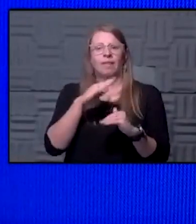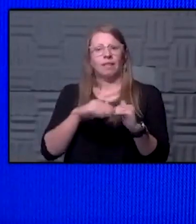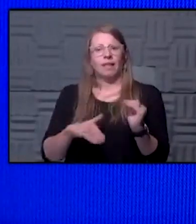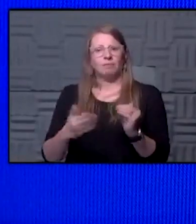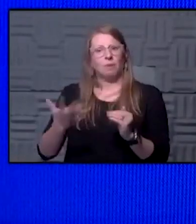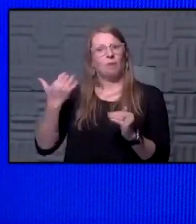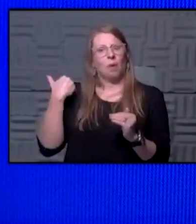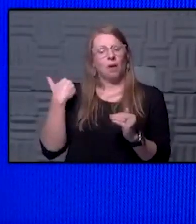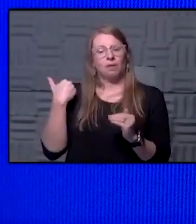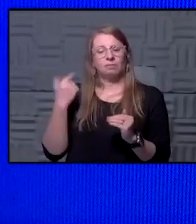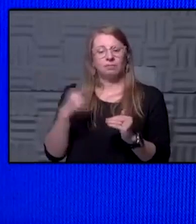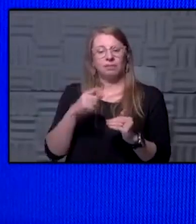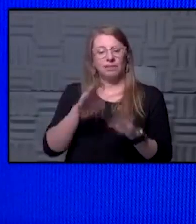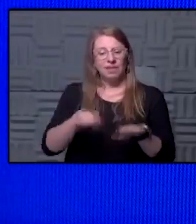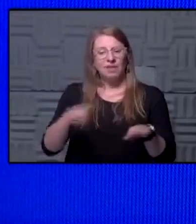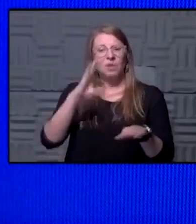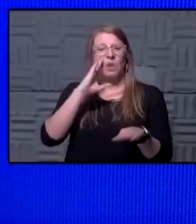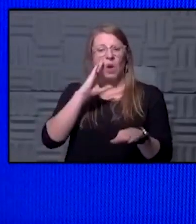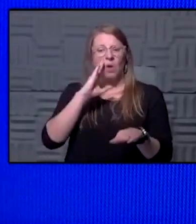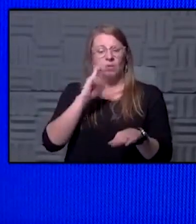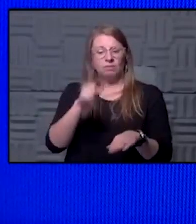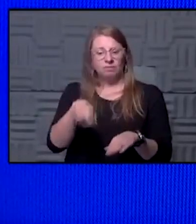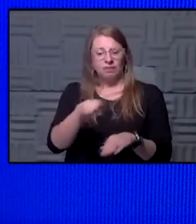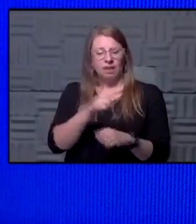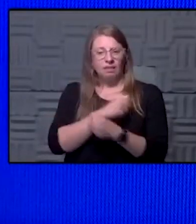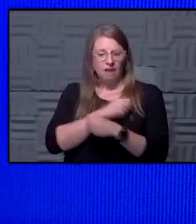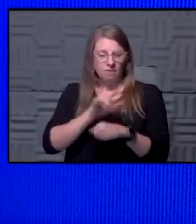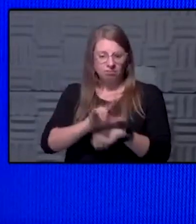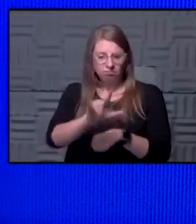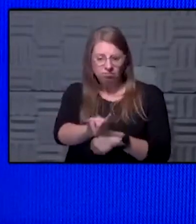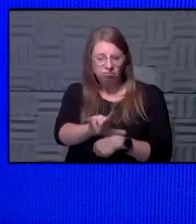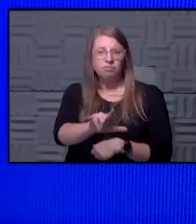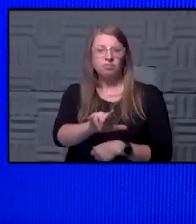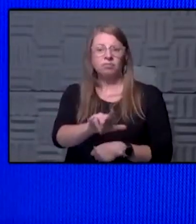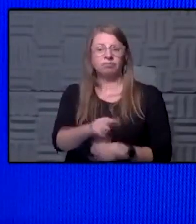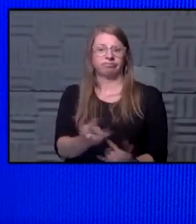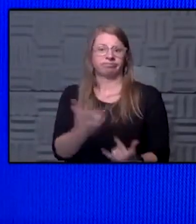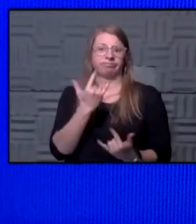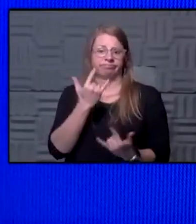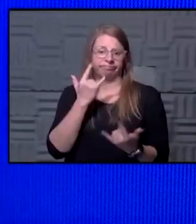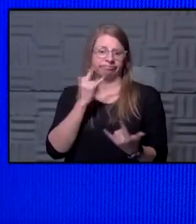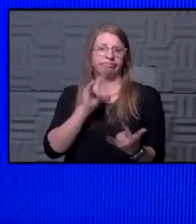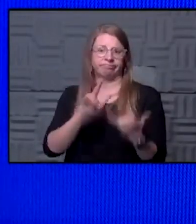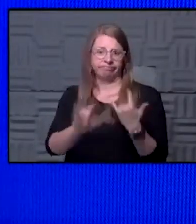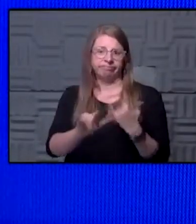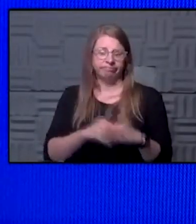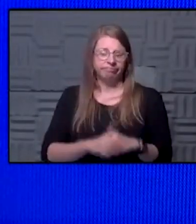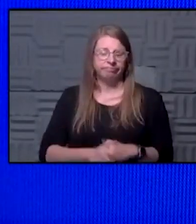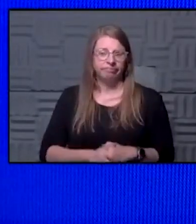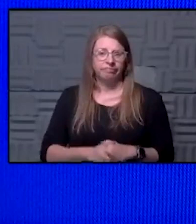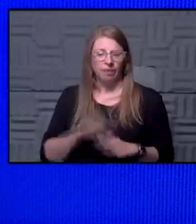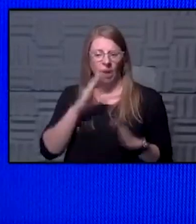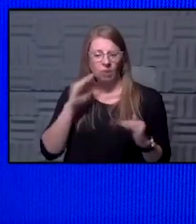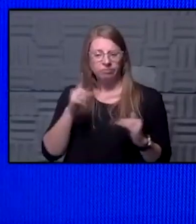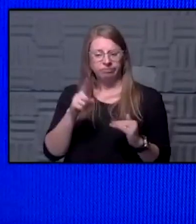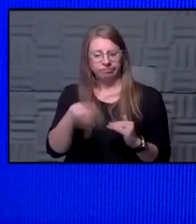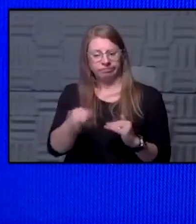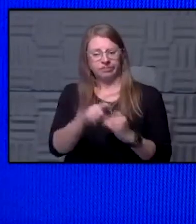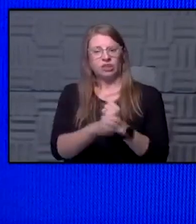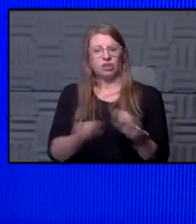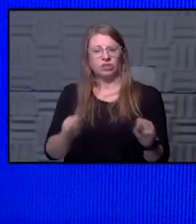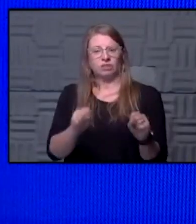they're loved and that their parents care deeply about them. And hopefully that will give them the security and the ability